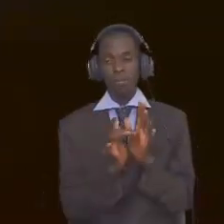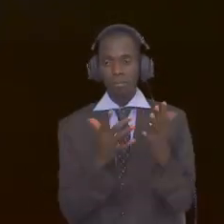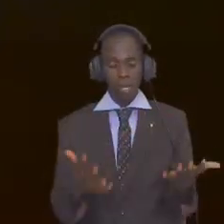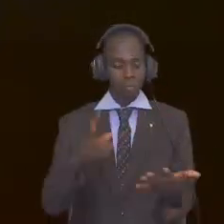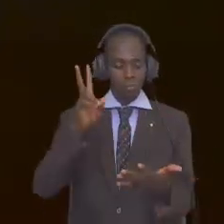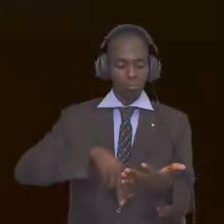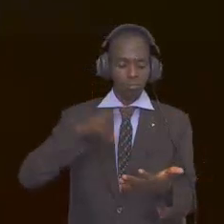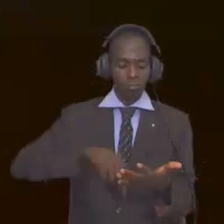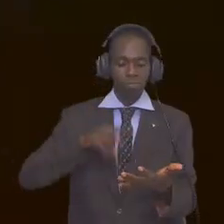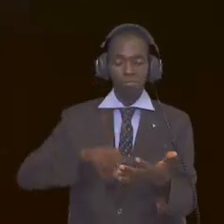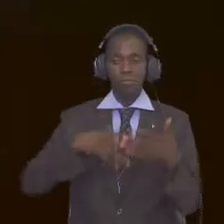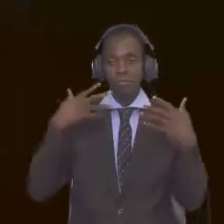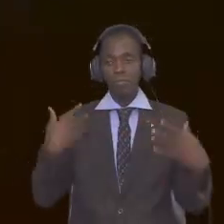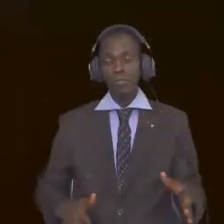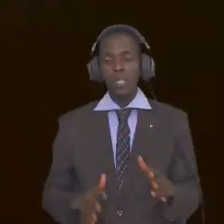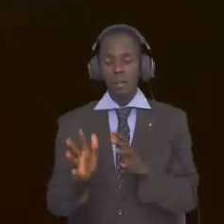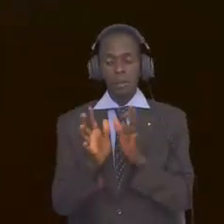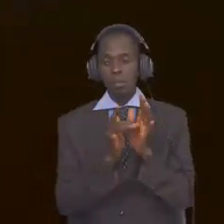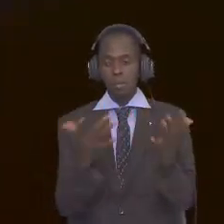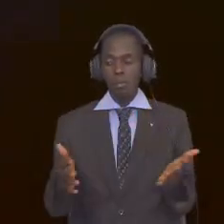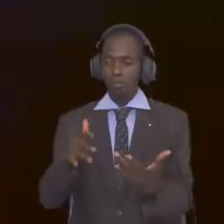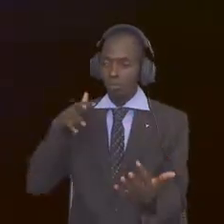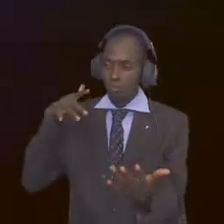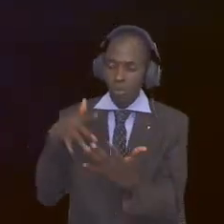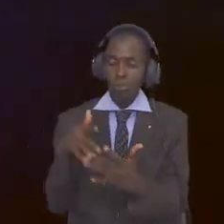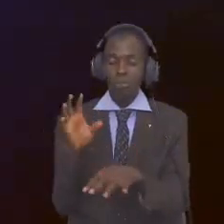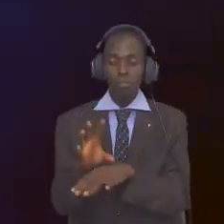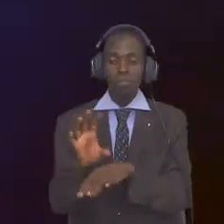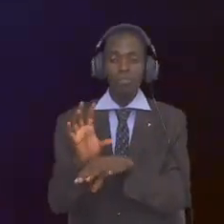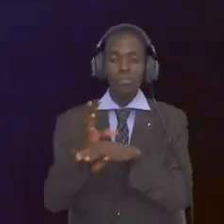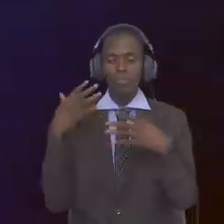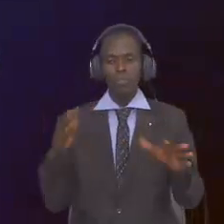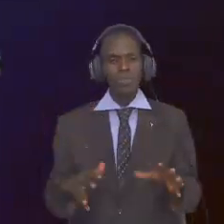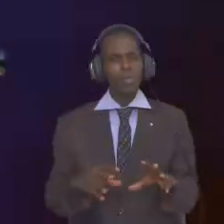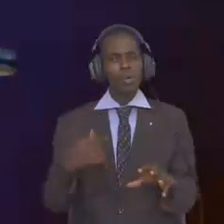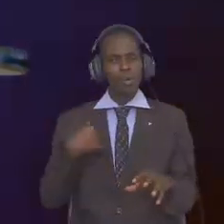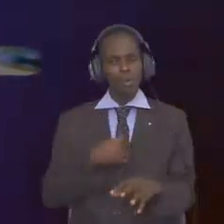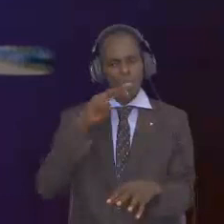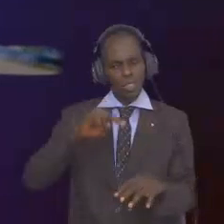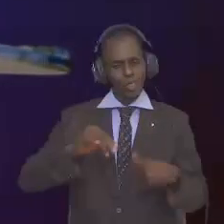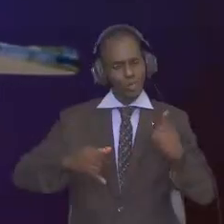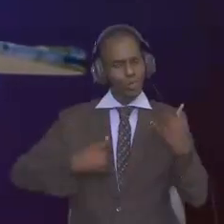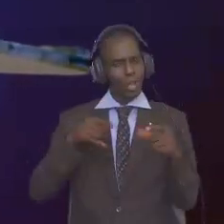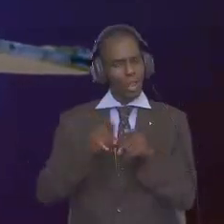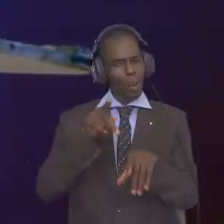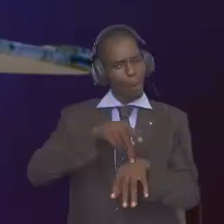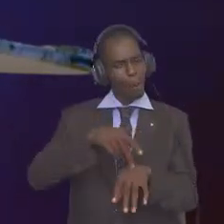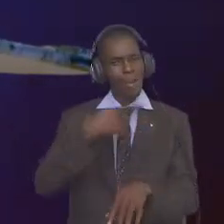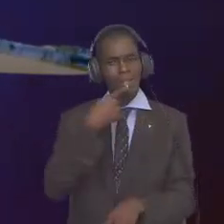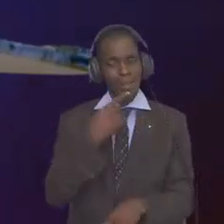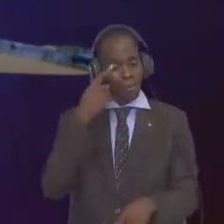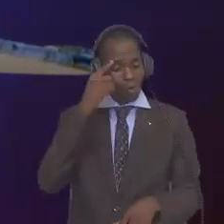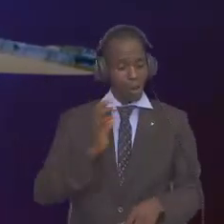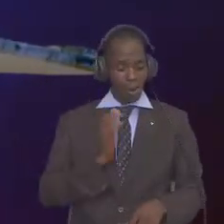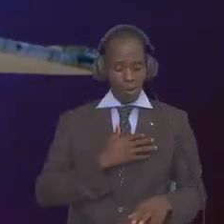teacher, Bible student, Bible scholar. Give us some joy. We need joy like Paul the Apostle says, for our